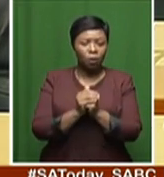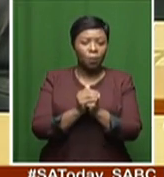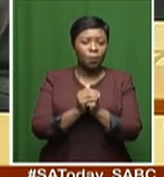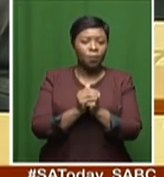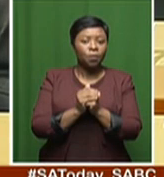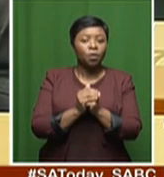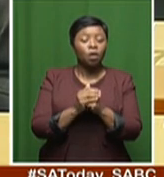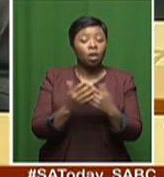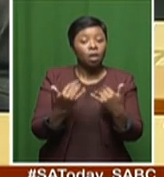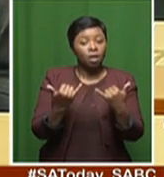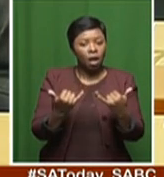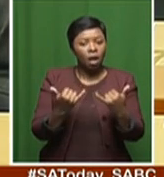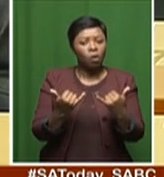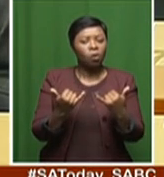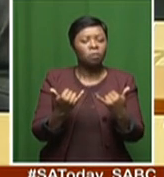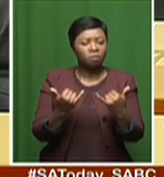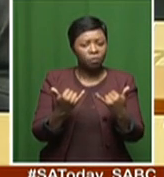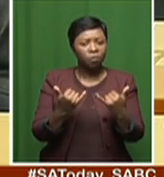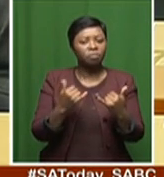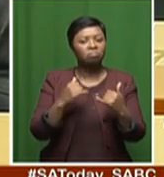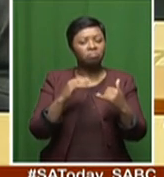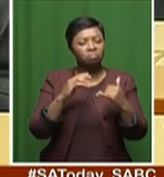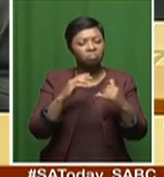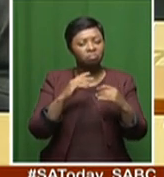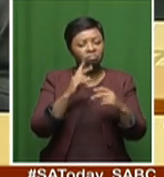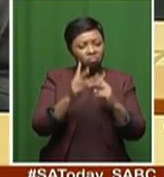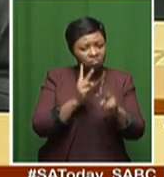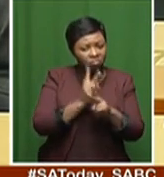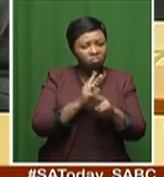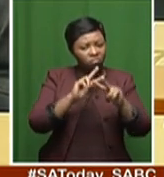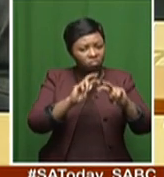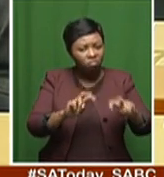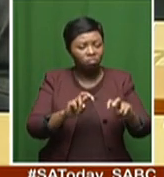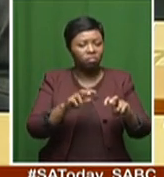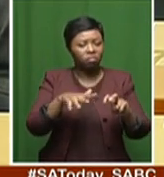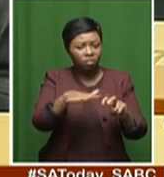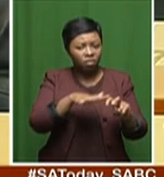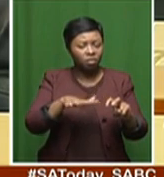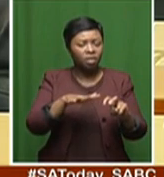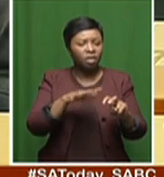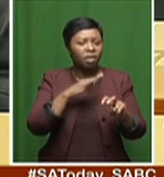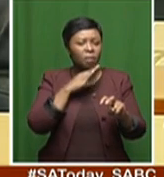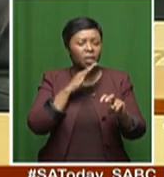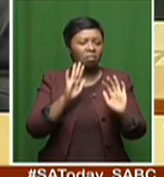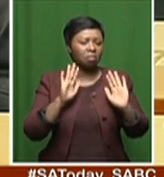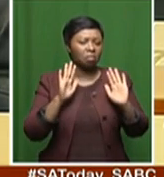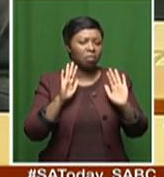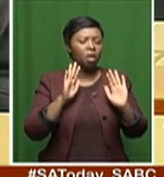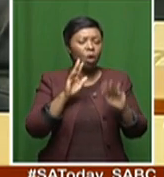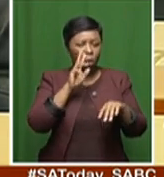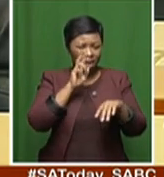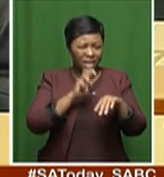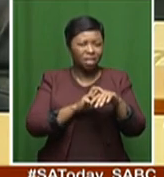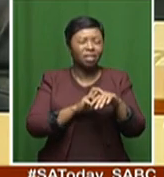not be just linear in our examination of this. We should be able to deal with the contours of